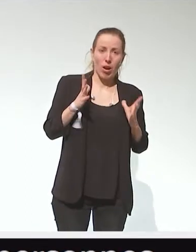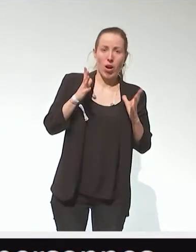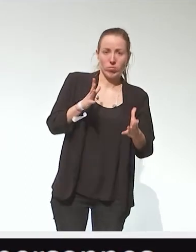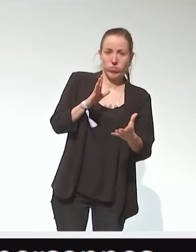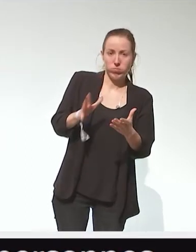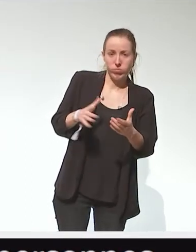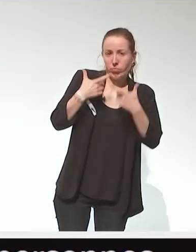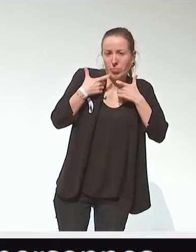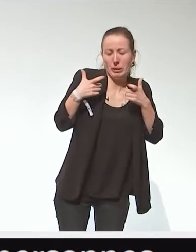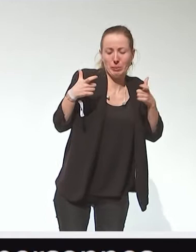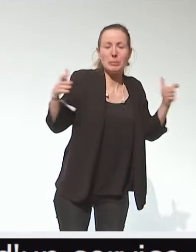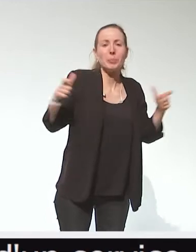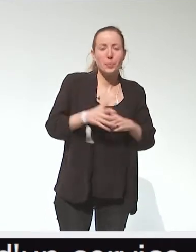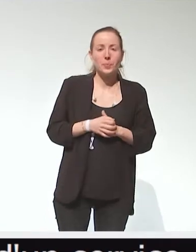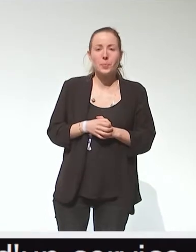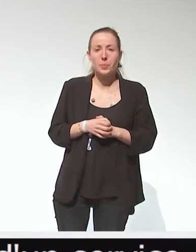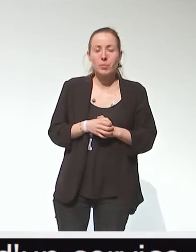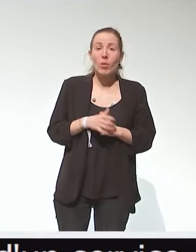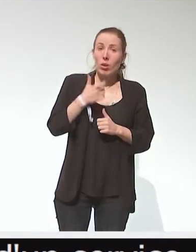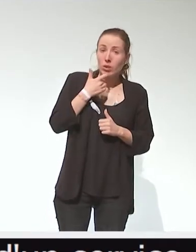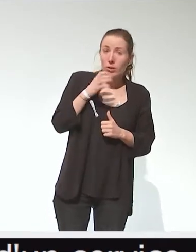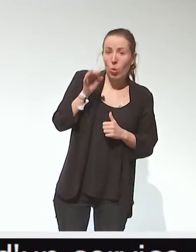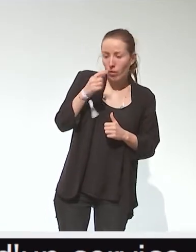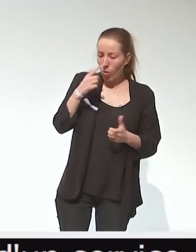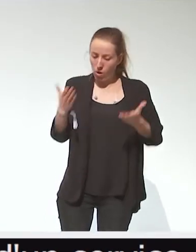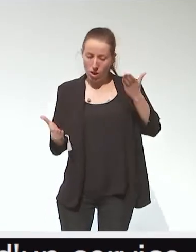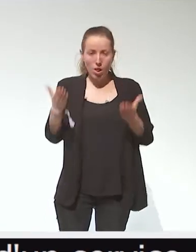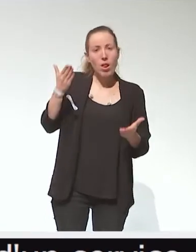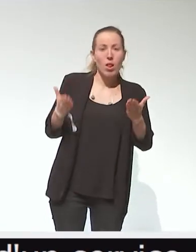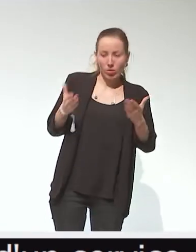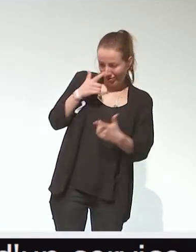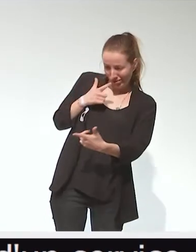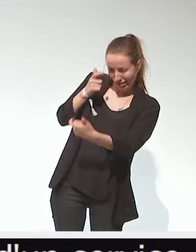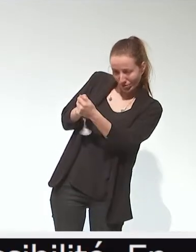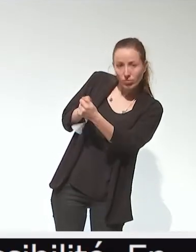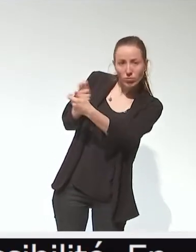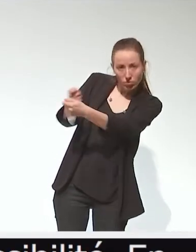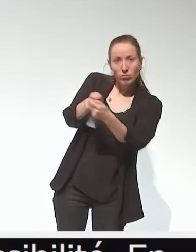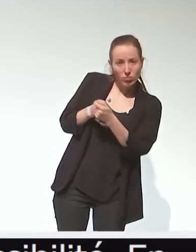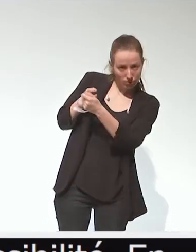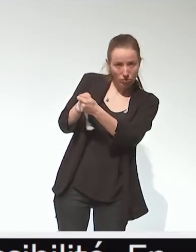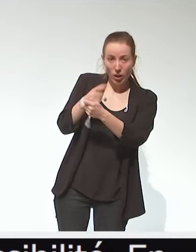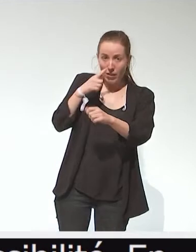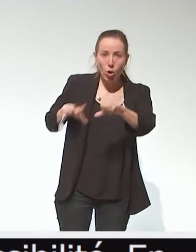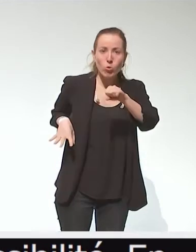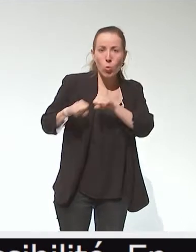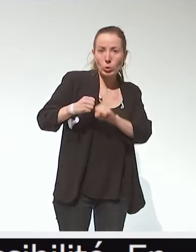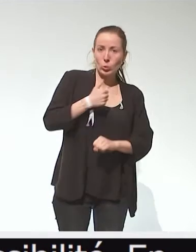be streamlined into common services, common rights